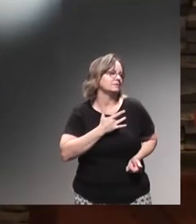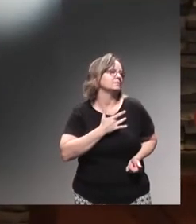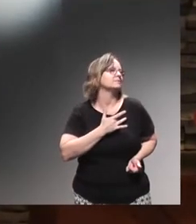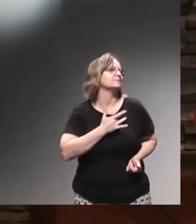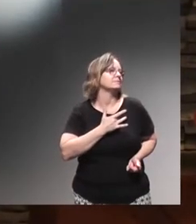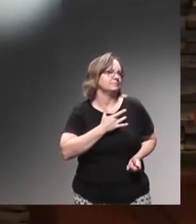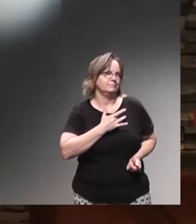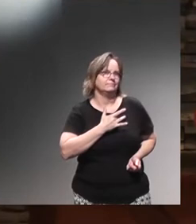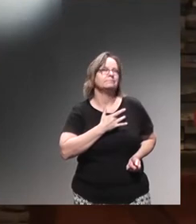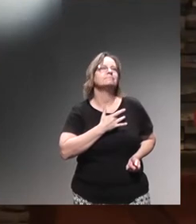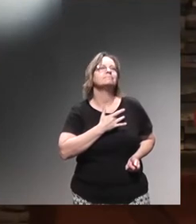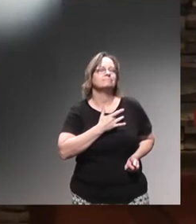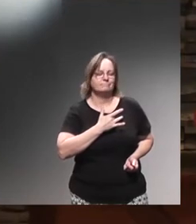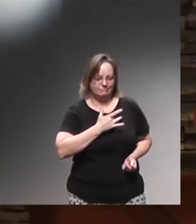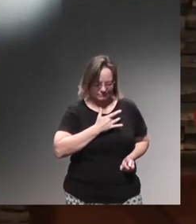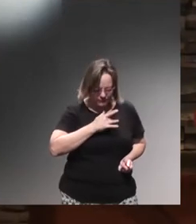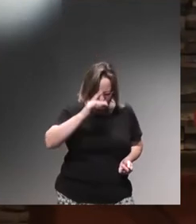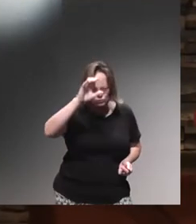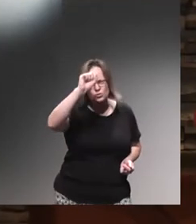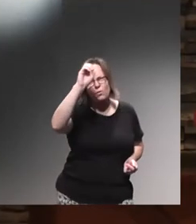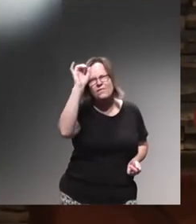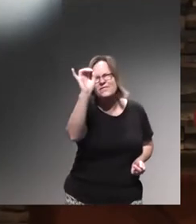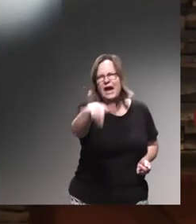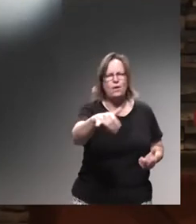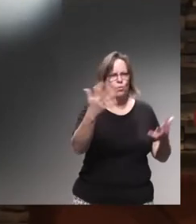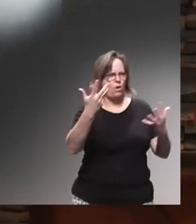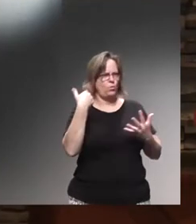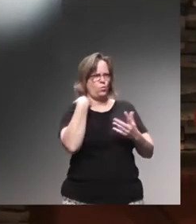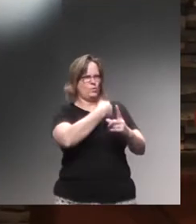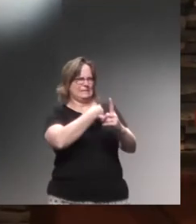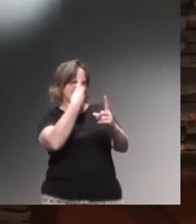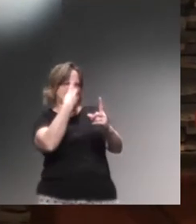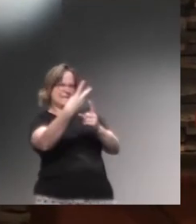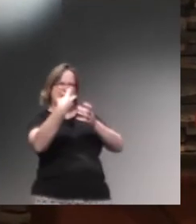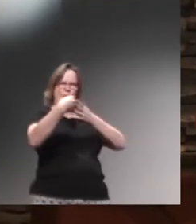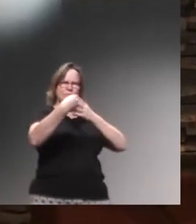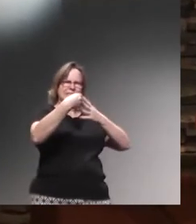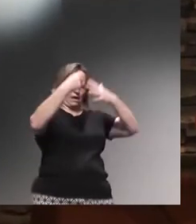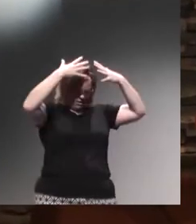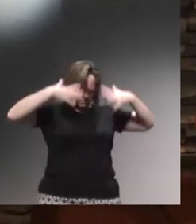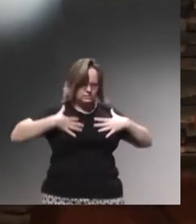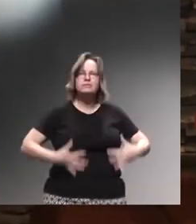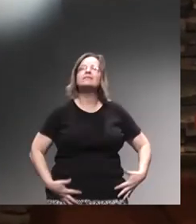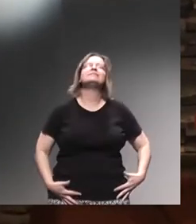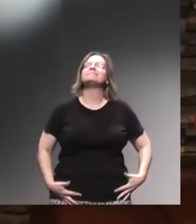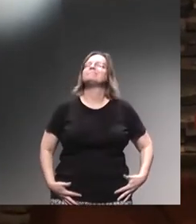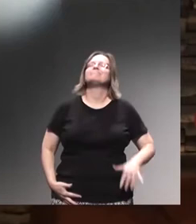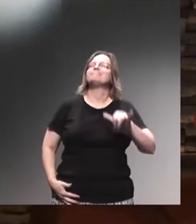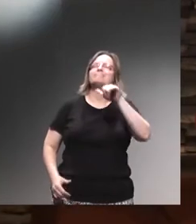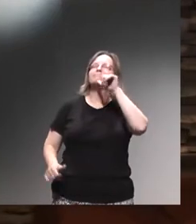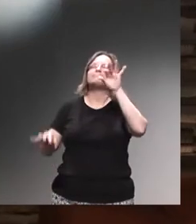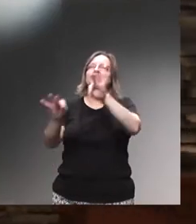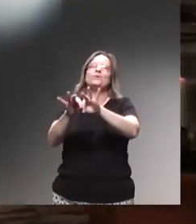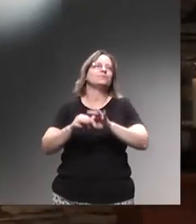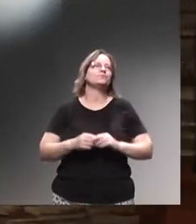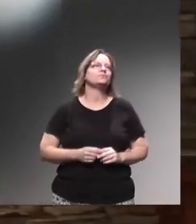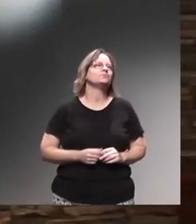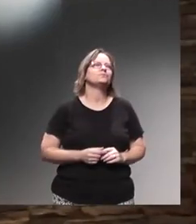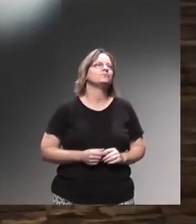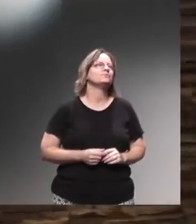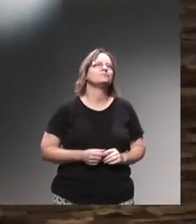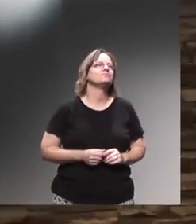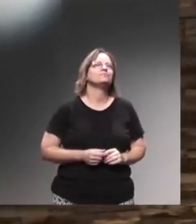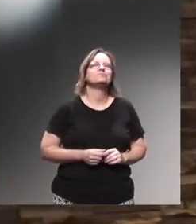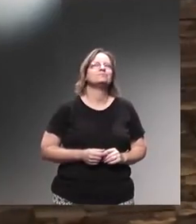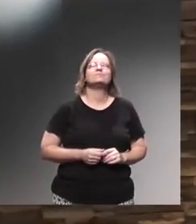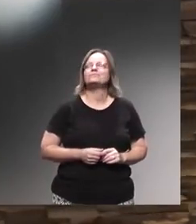See, the appearance that shows up in front of us, that's not what's important. That's not what the Lord or God is